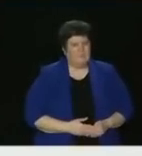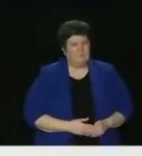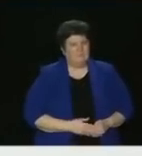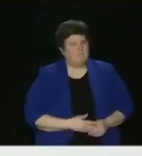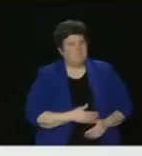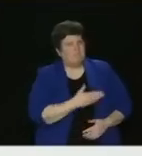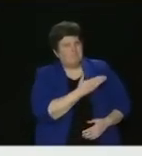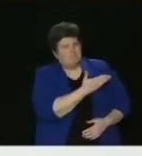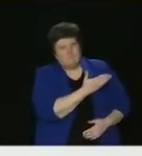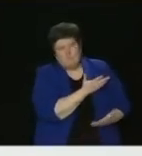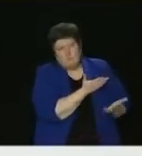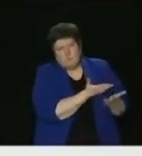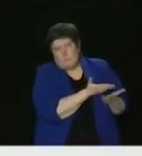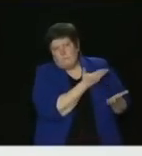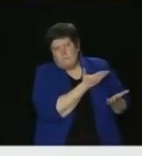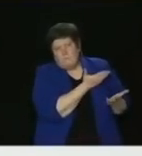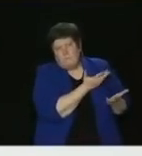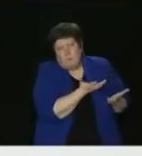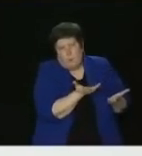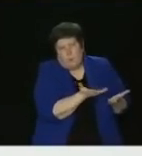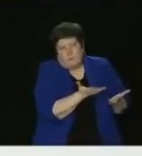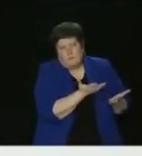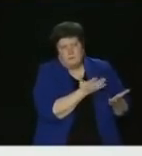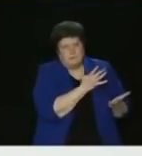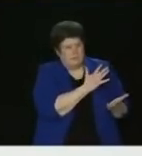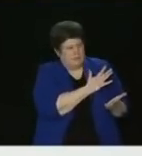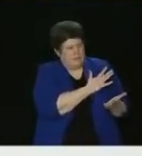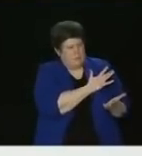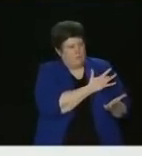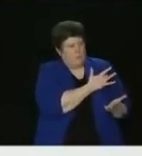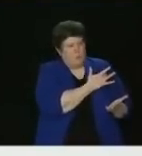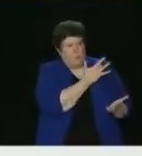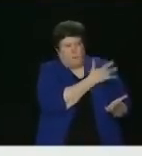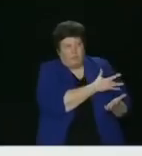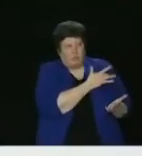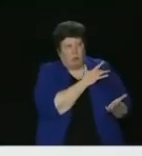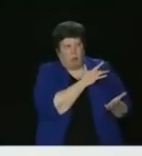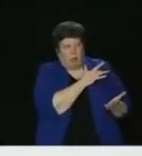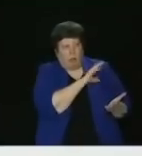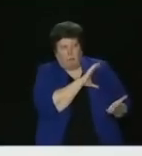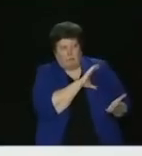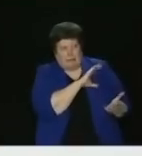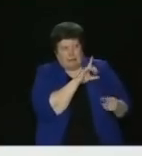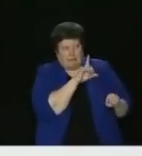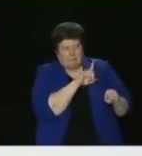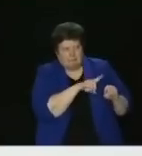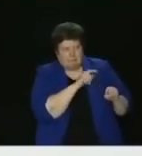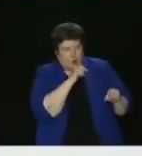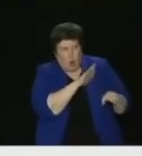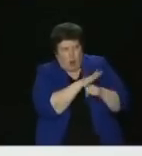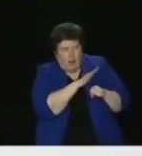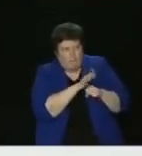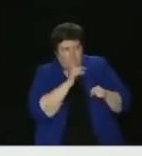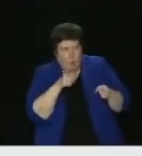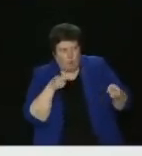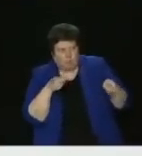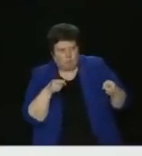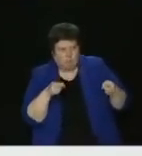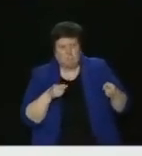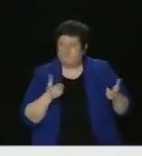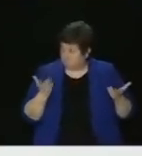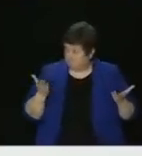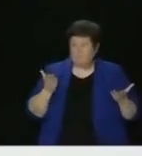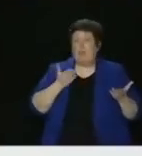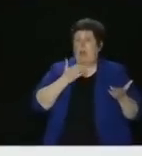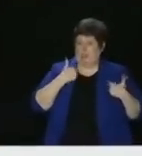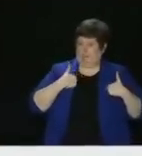you have that provincial capacities are not sufficient to deal with this situation? Answer. I'm very